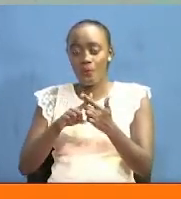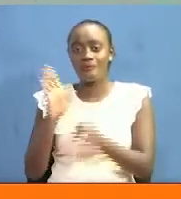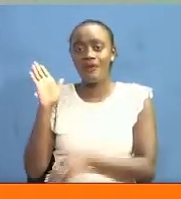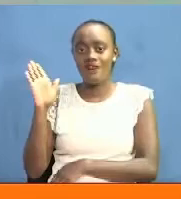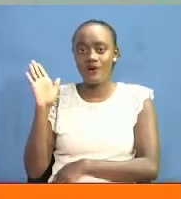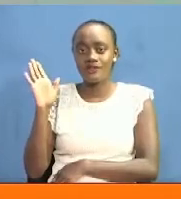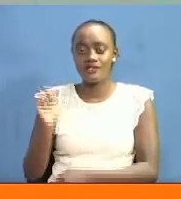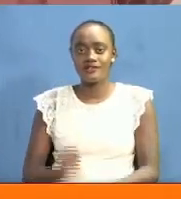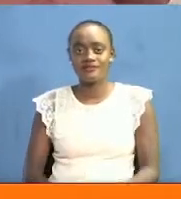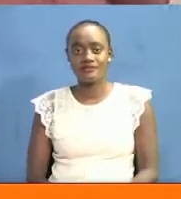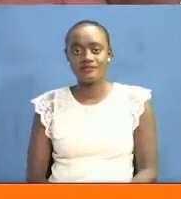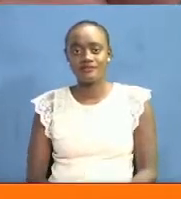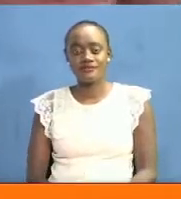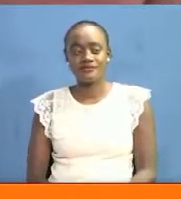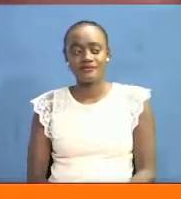vows.